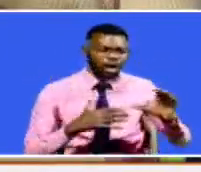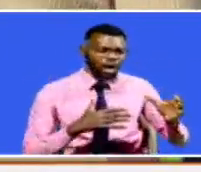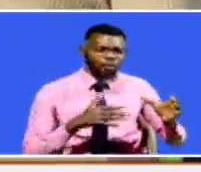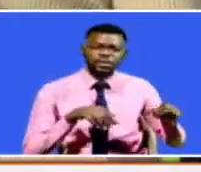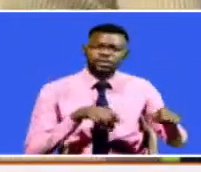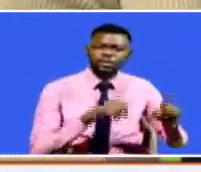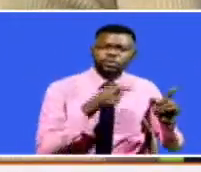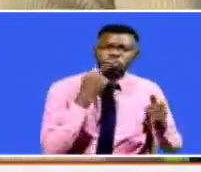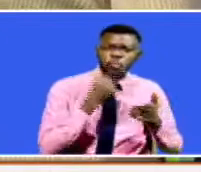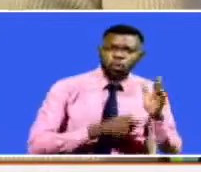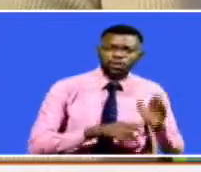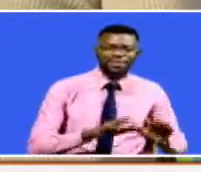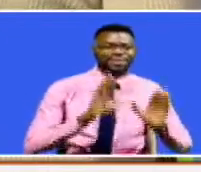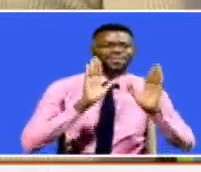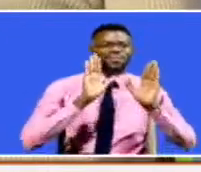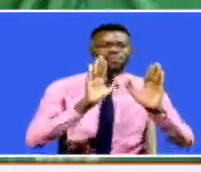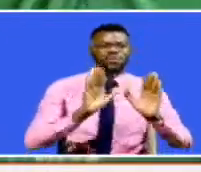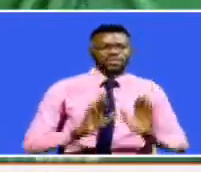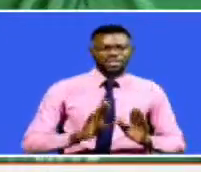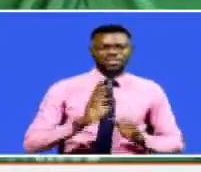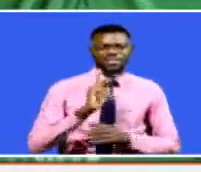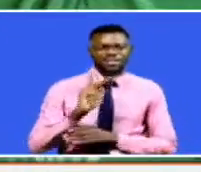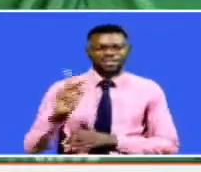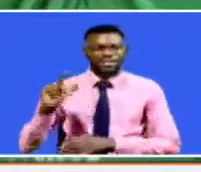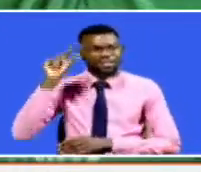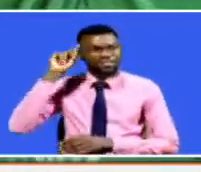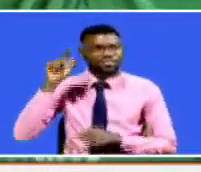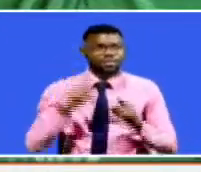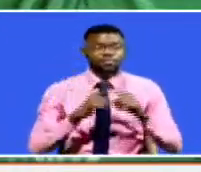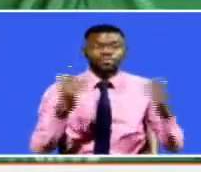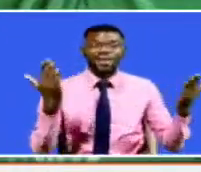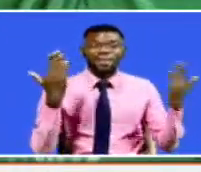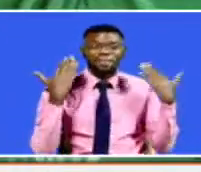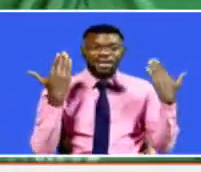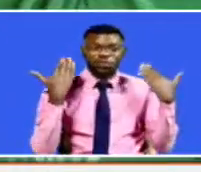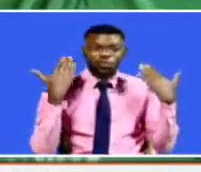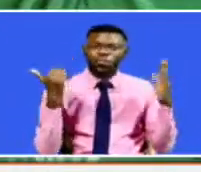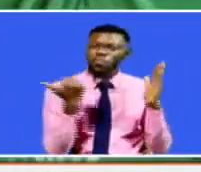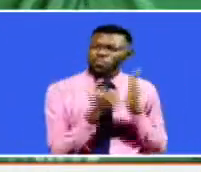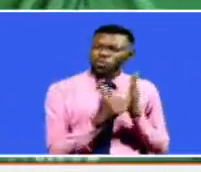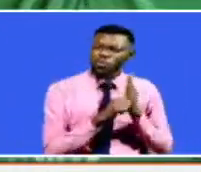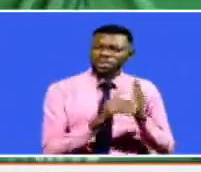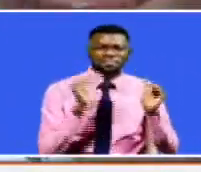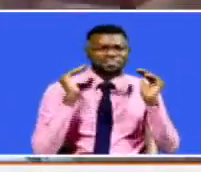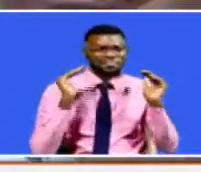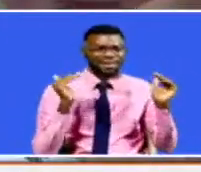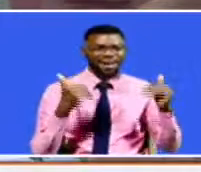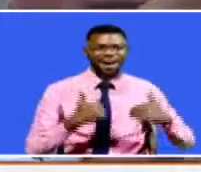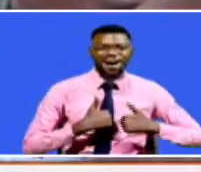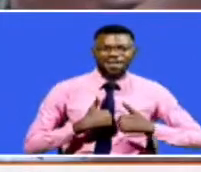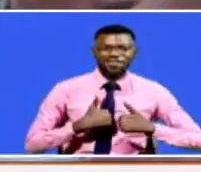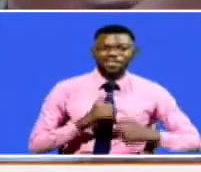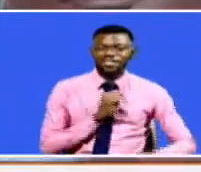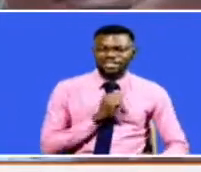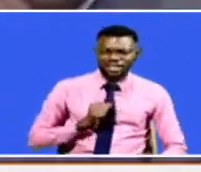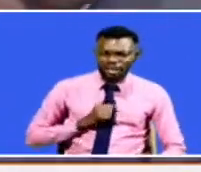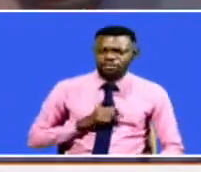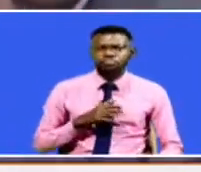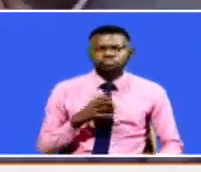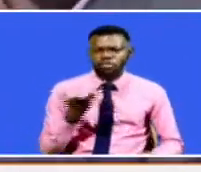is integral to the Kenya Kwanza administration. Hata pale Meru kumekuwa na matatizo. Imeamuliwa pale kwa